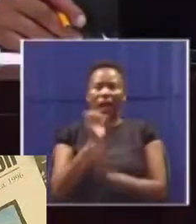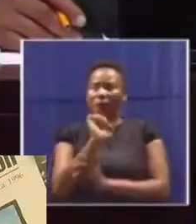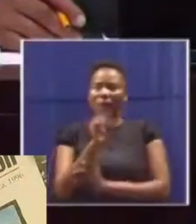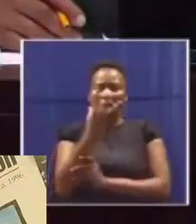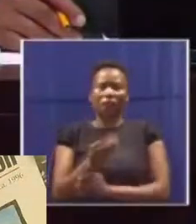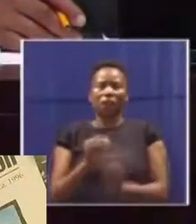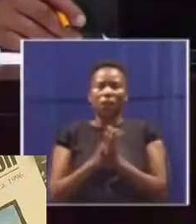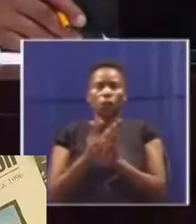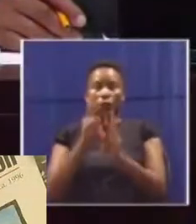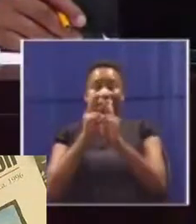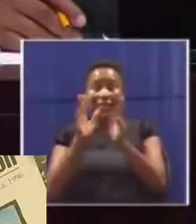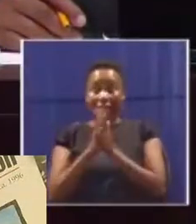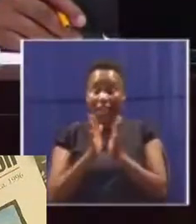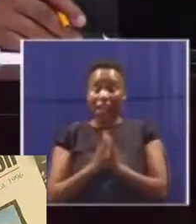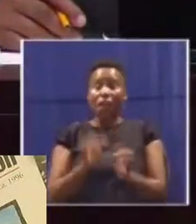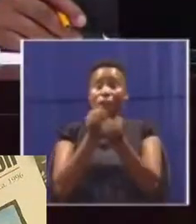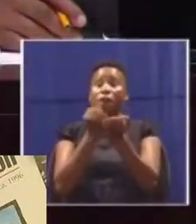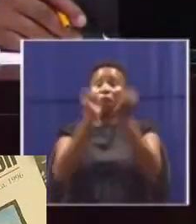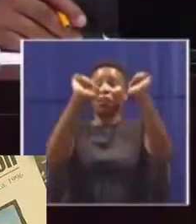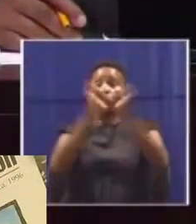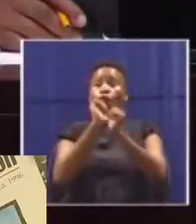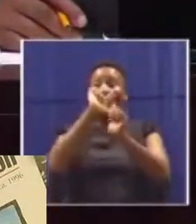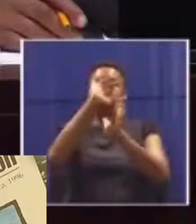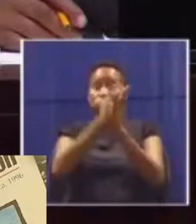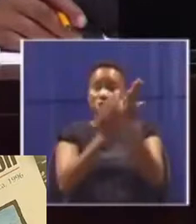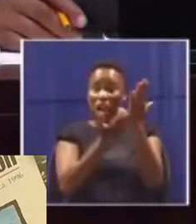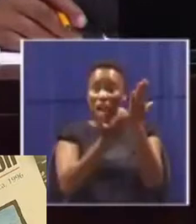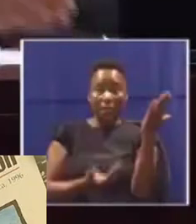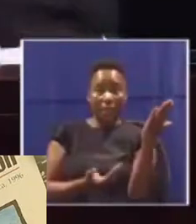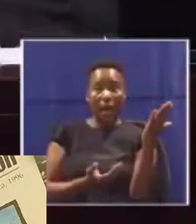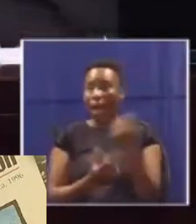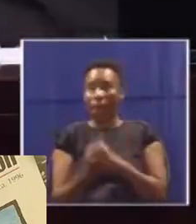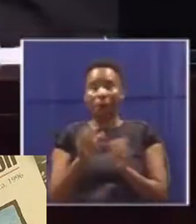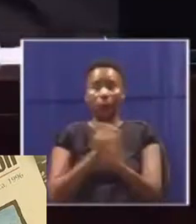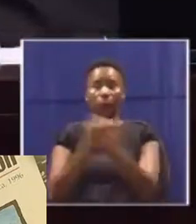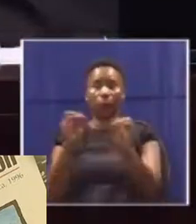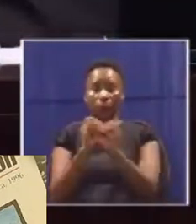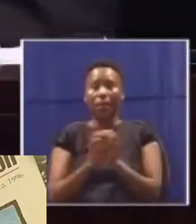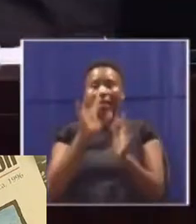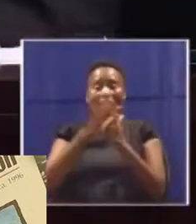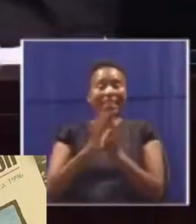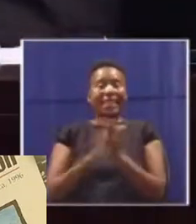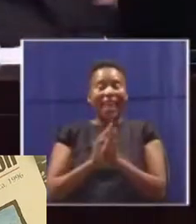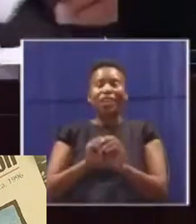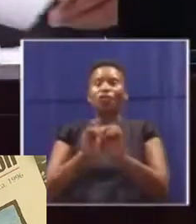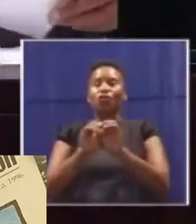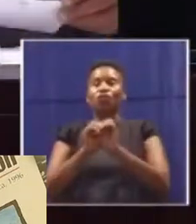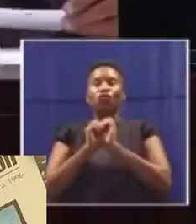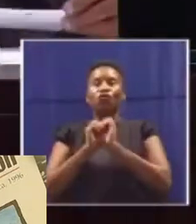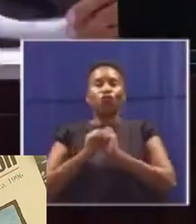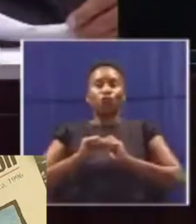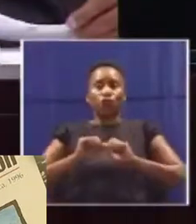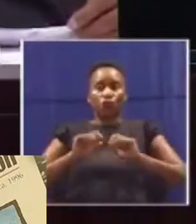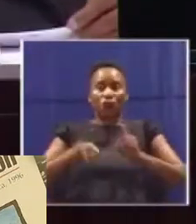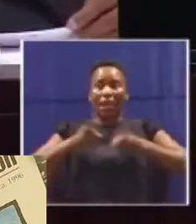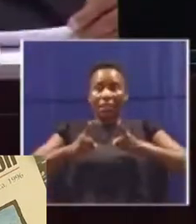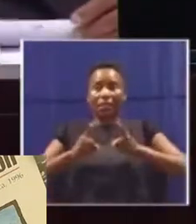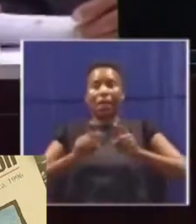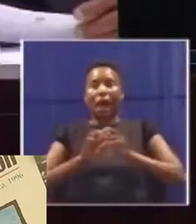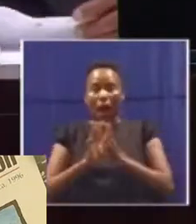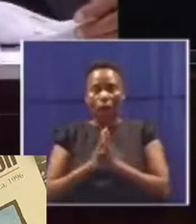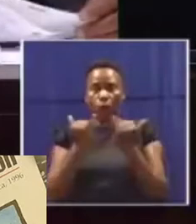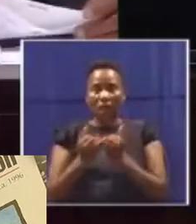the Freedom Charter, its foundational document. It is a tragedy that today, 200 years after the end of